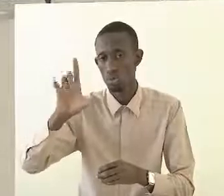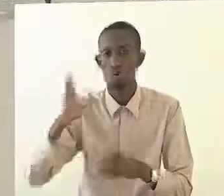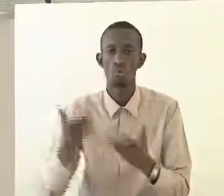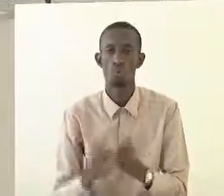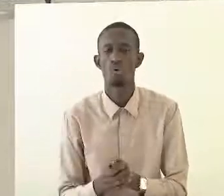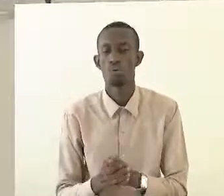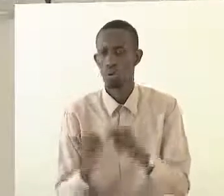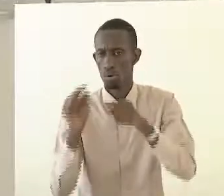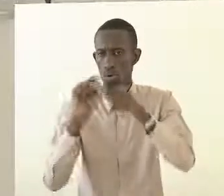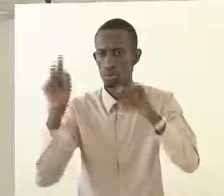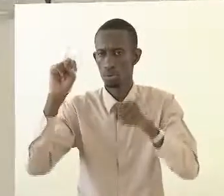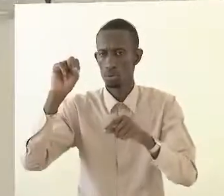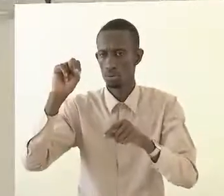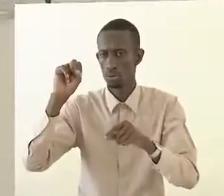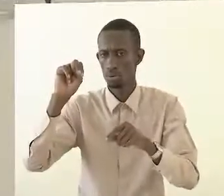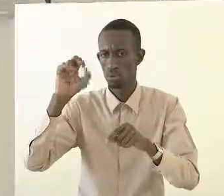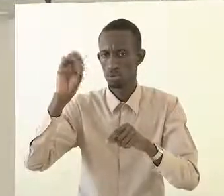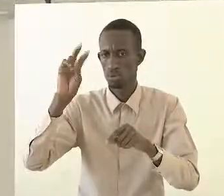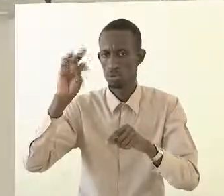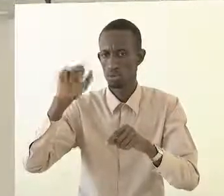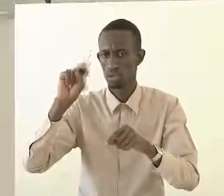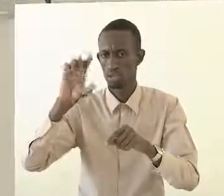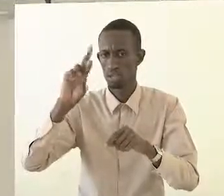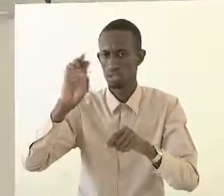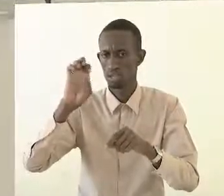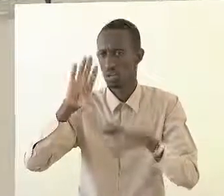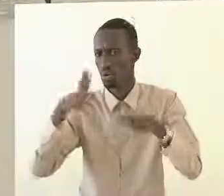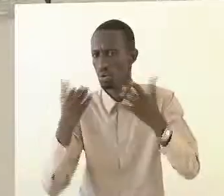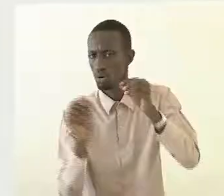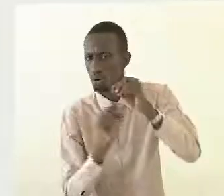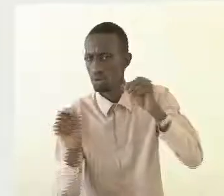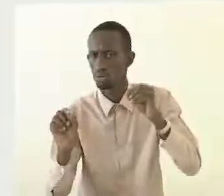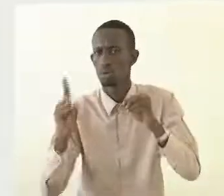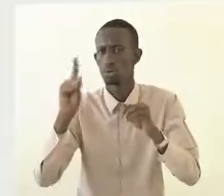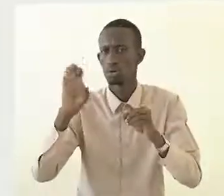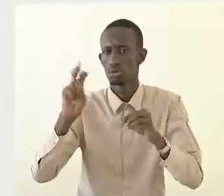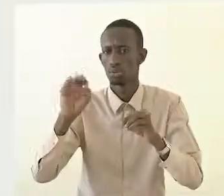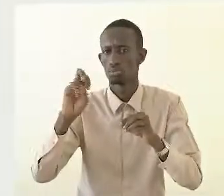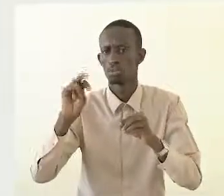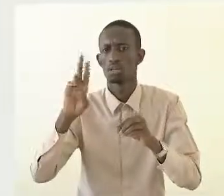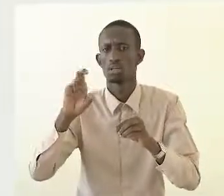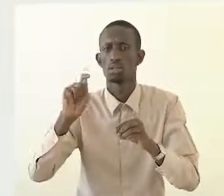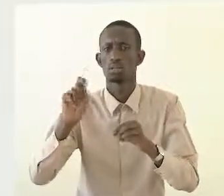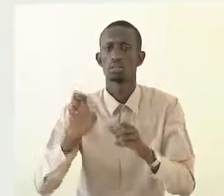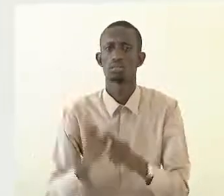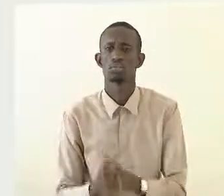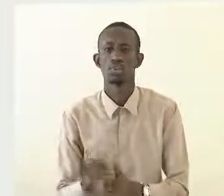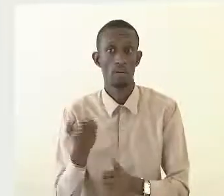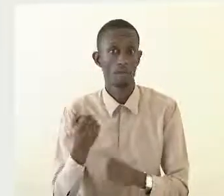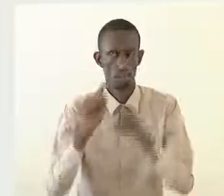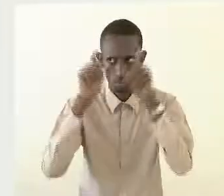denominator, isn't it? So there we have an example. Let me prepare my